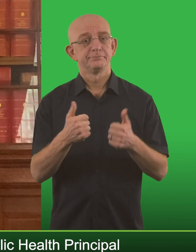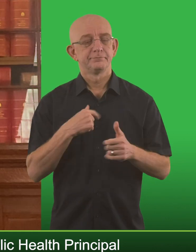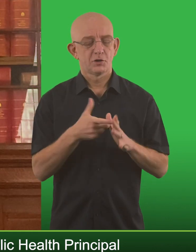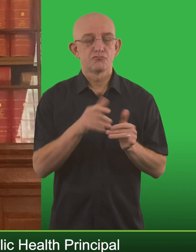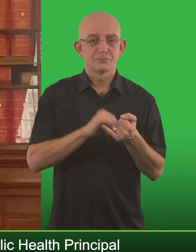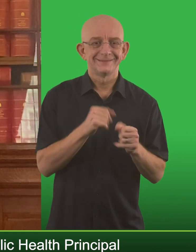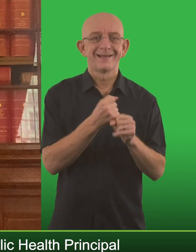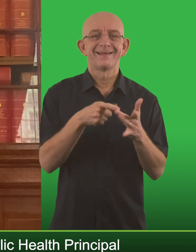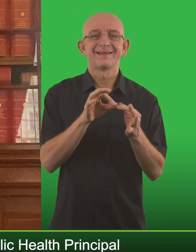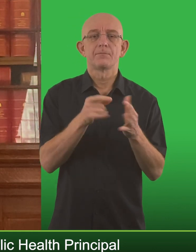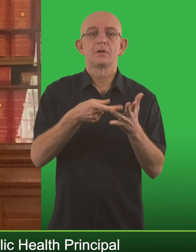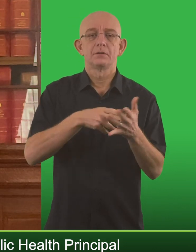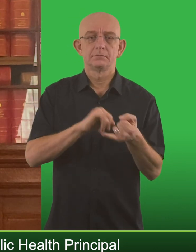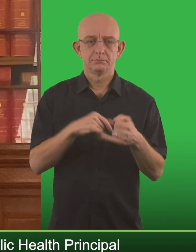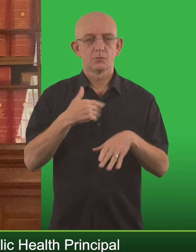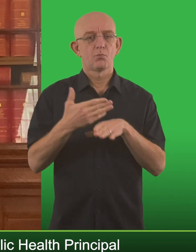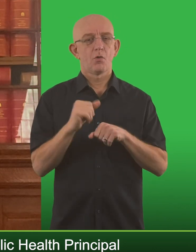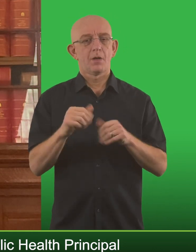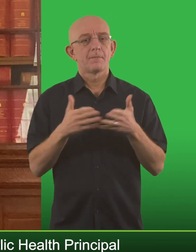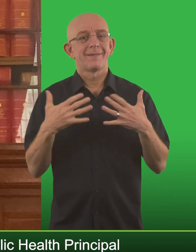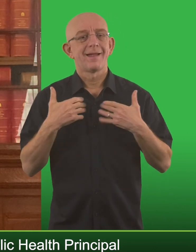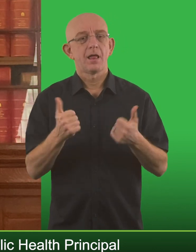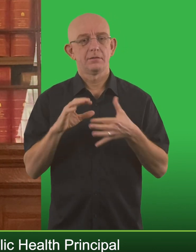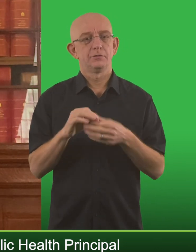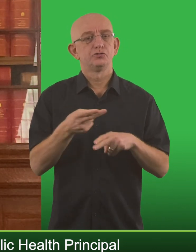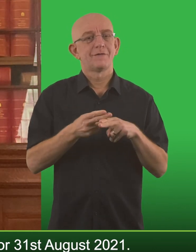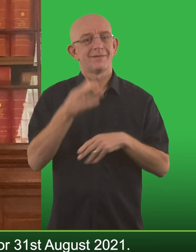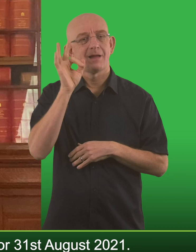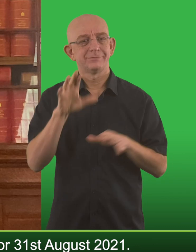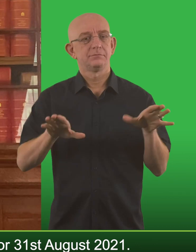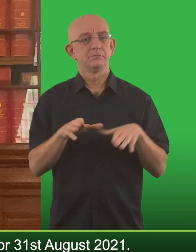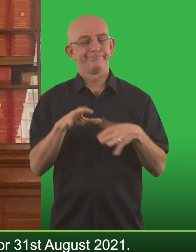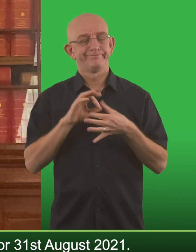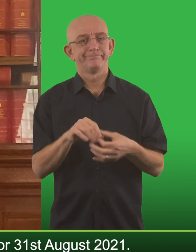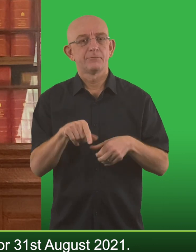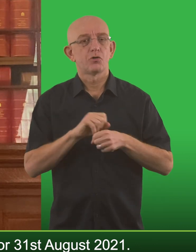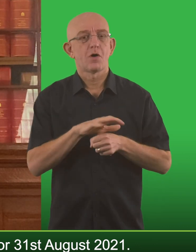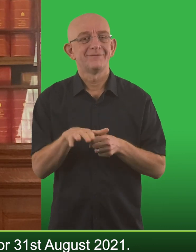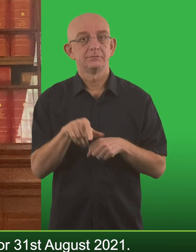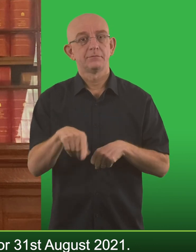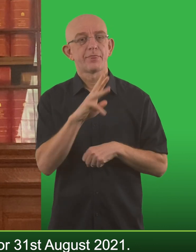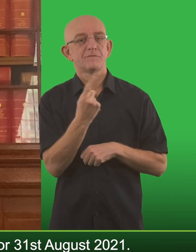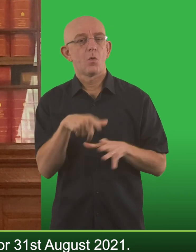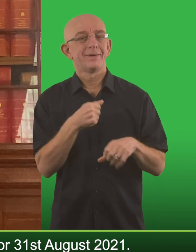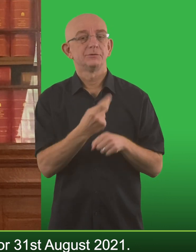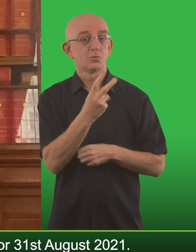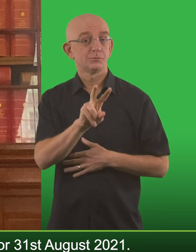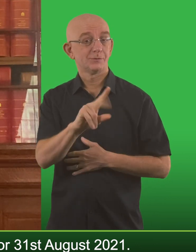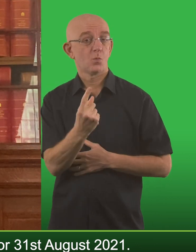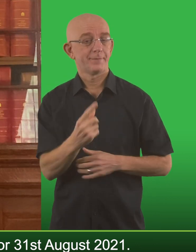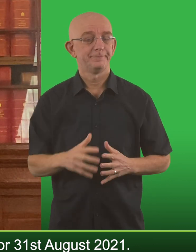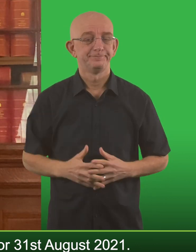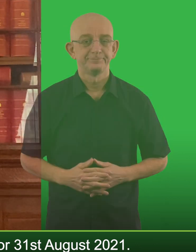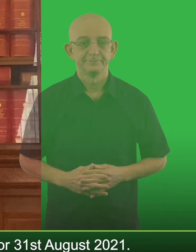Hello, I'm Chris Gibbons. I'm Public Health Principal at Sheffield City Council in the Public Health team, and this is the coronavirus update for the 31st of